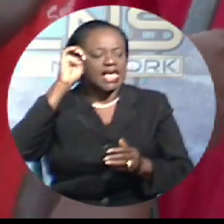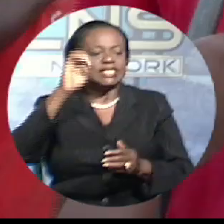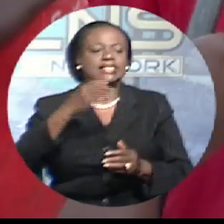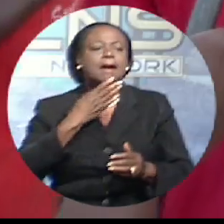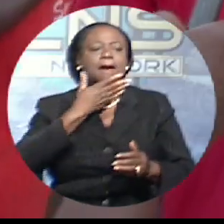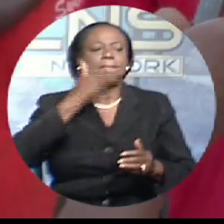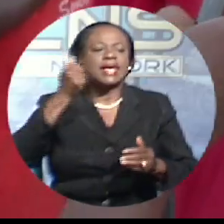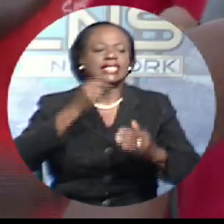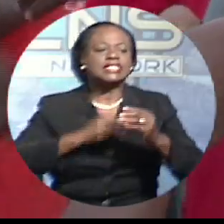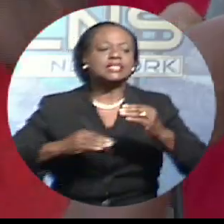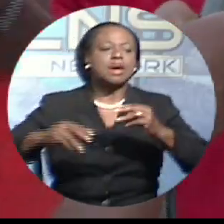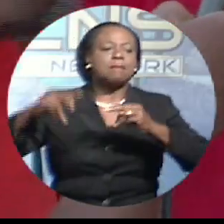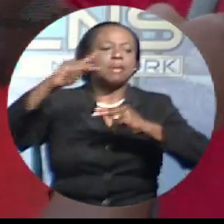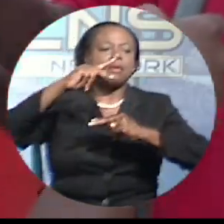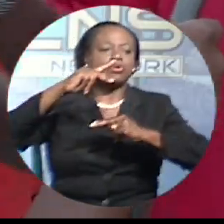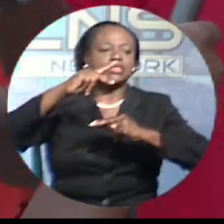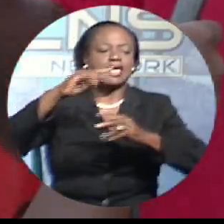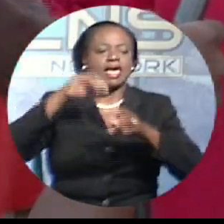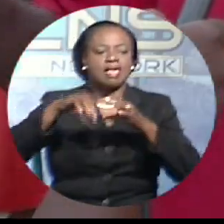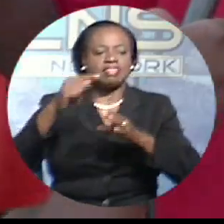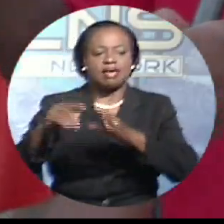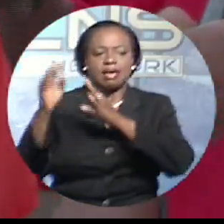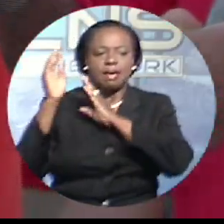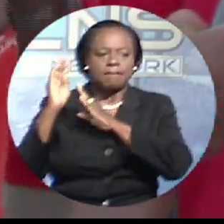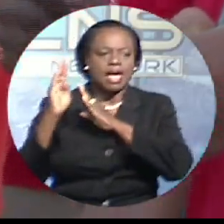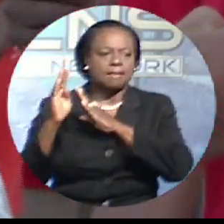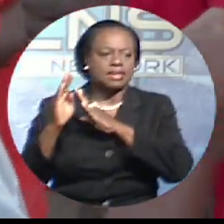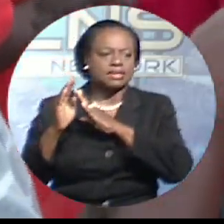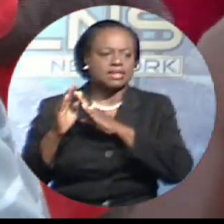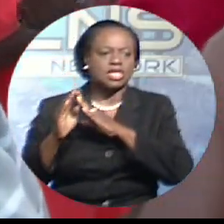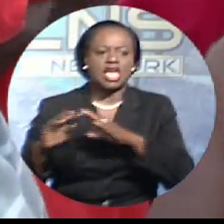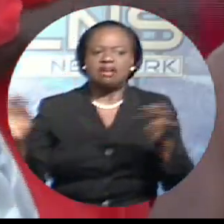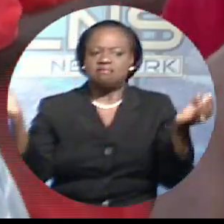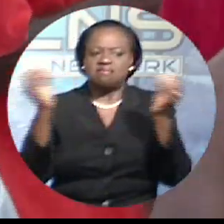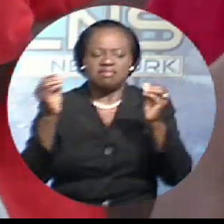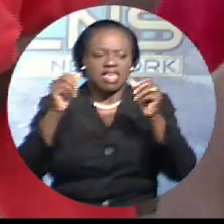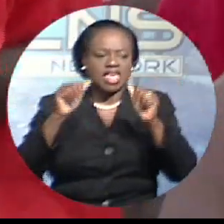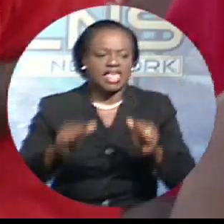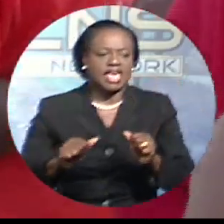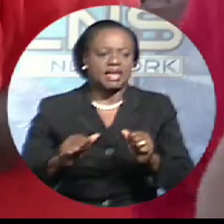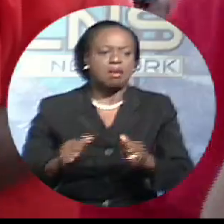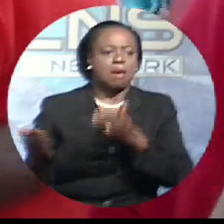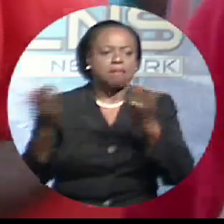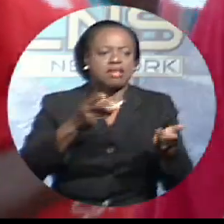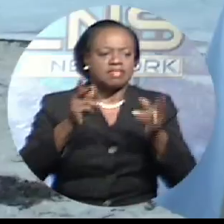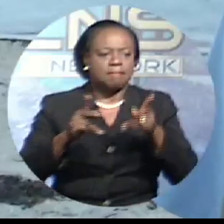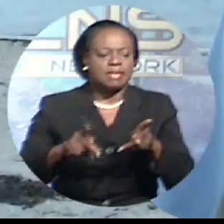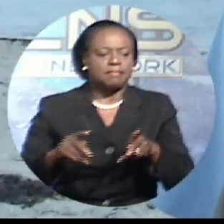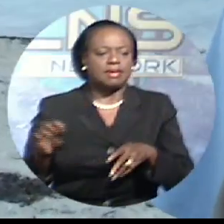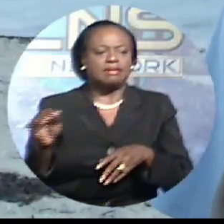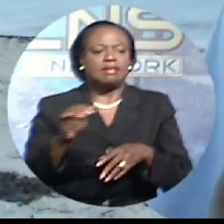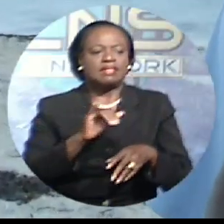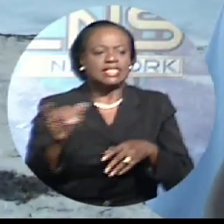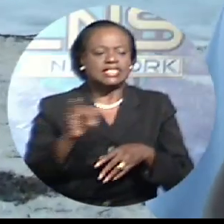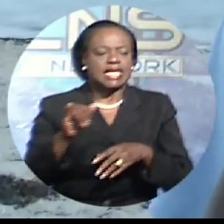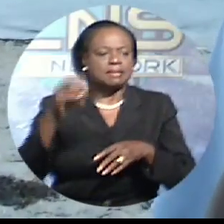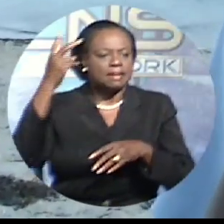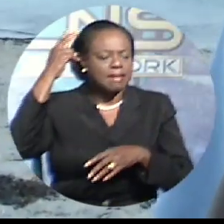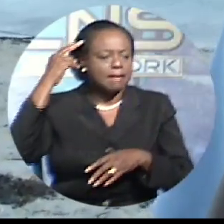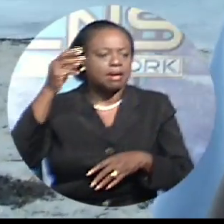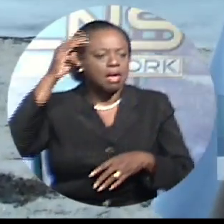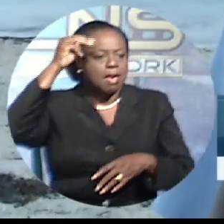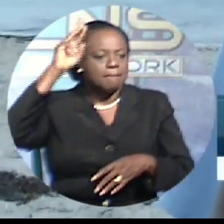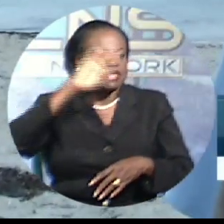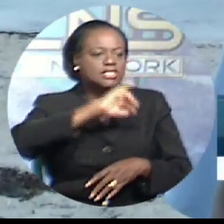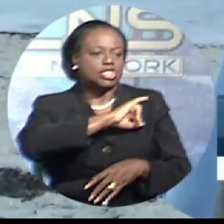in the Bahamas. In order activity to draw the crowd, like Barber did. Nobody. Okay, Mr. Johnson is one of the